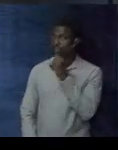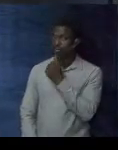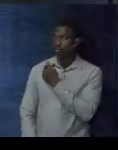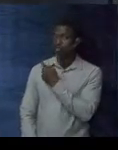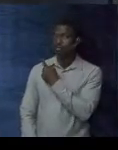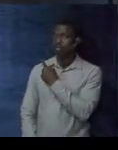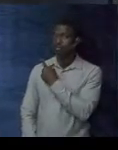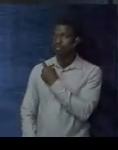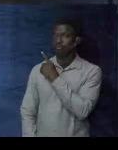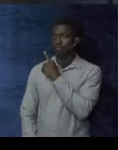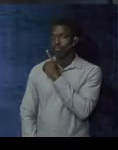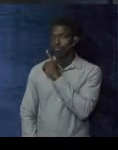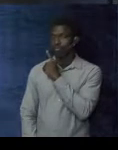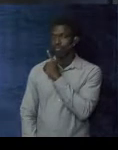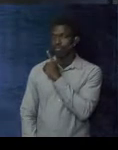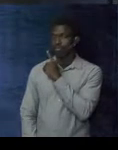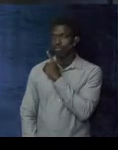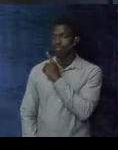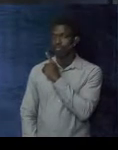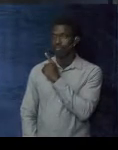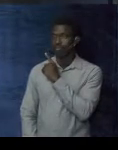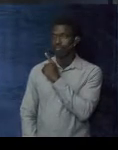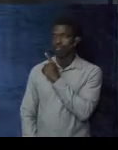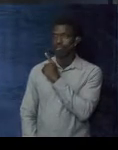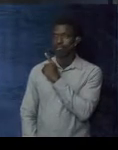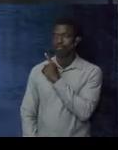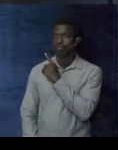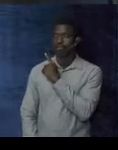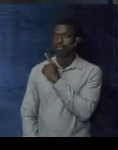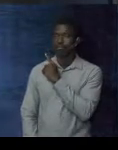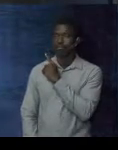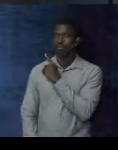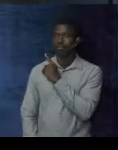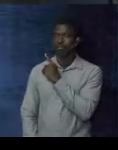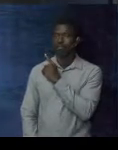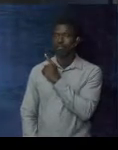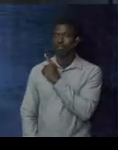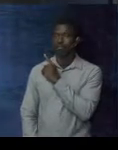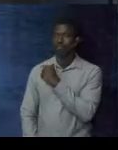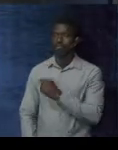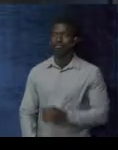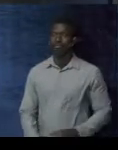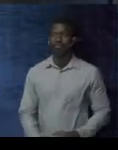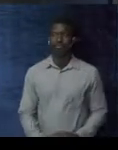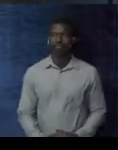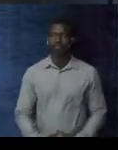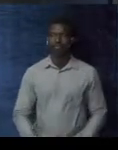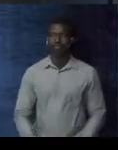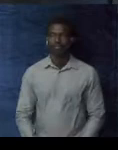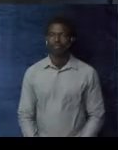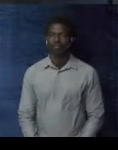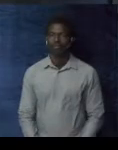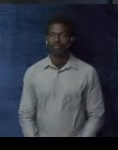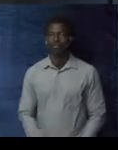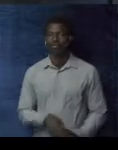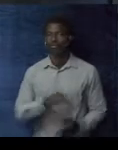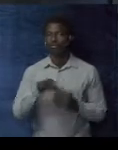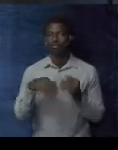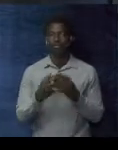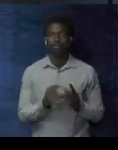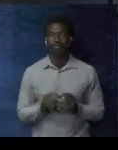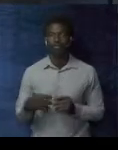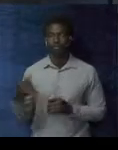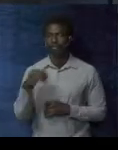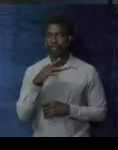we have another one. But the whole of this is also a